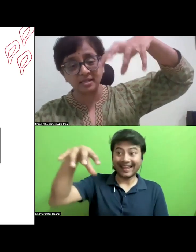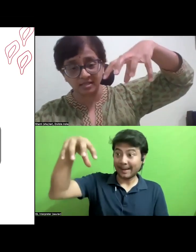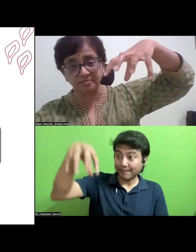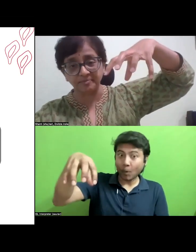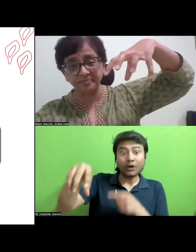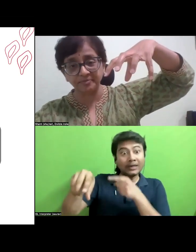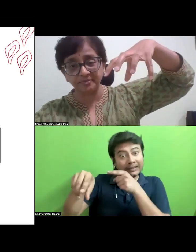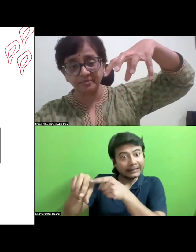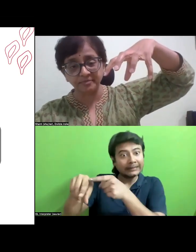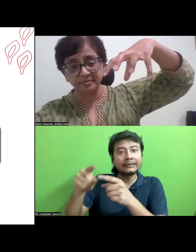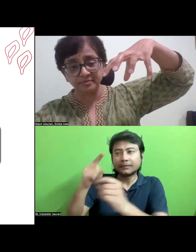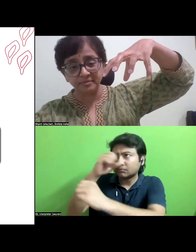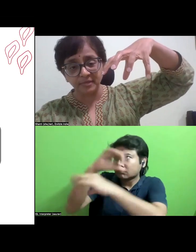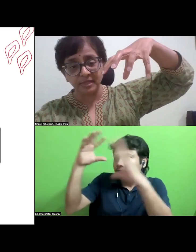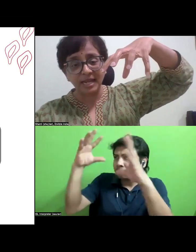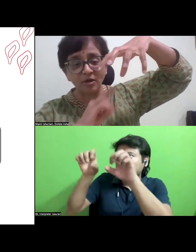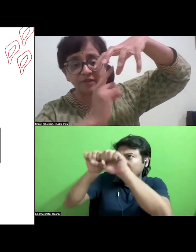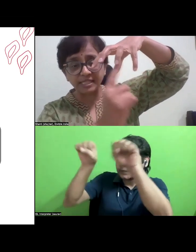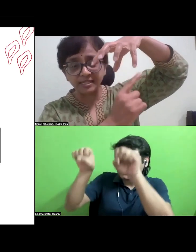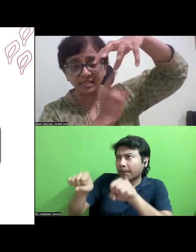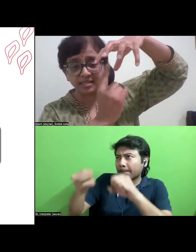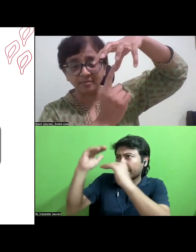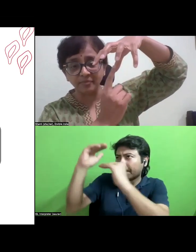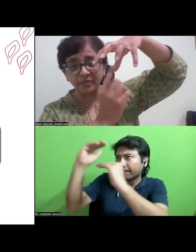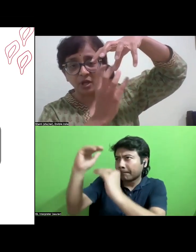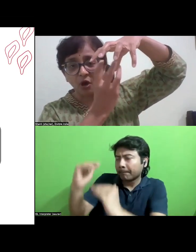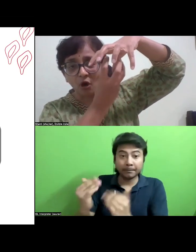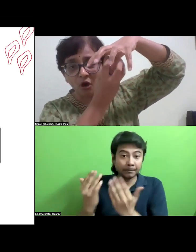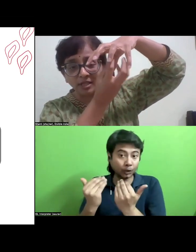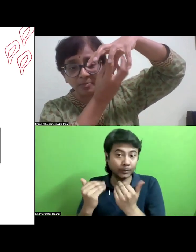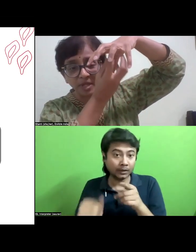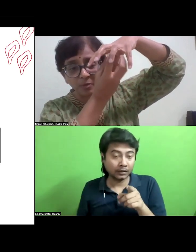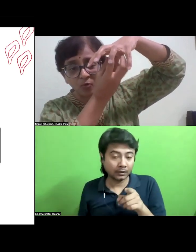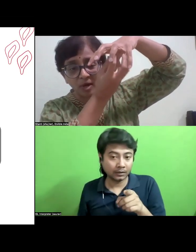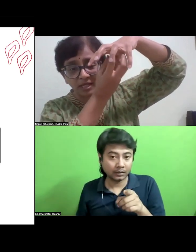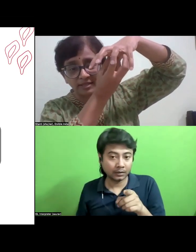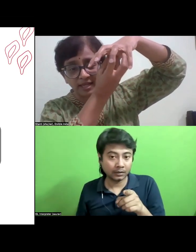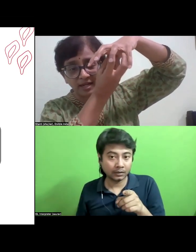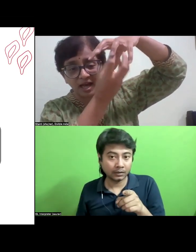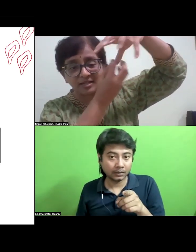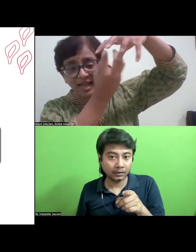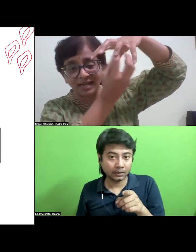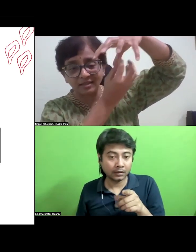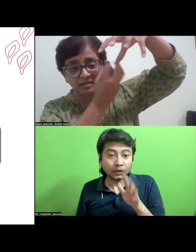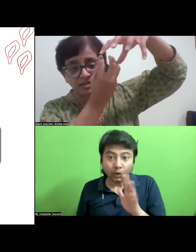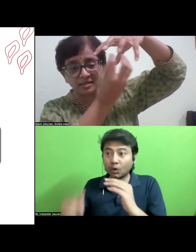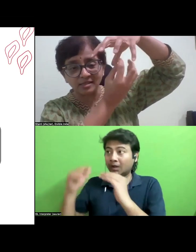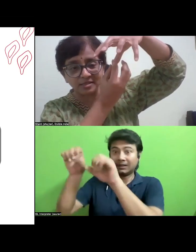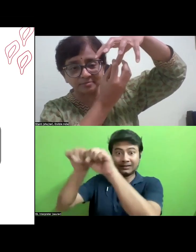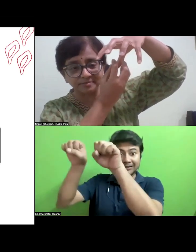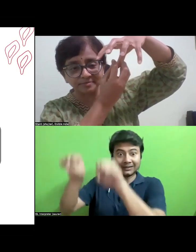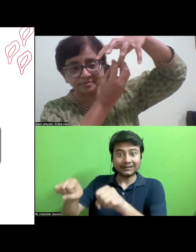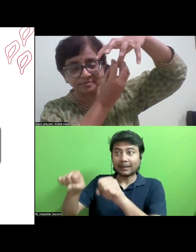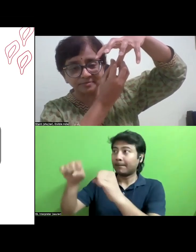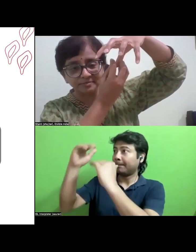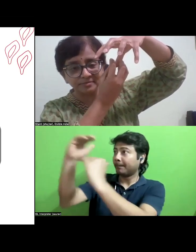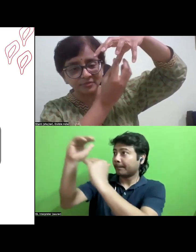place as a system? Now, if it is a system, all the people who work there are the actors in the